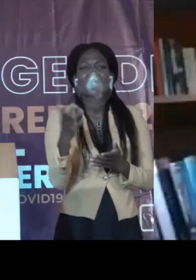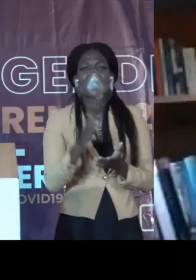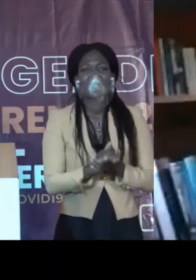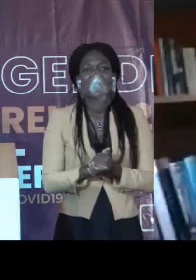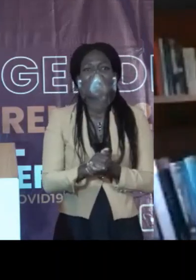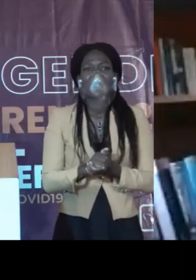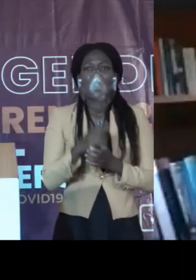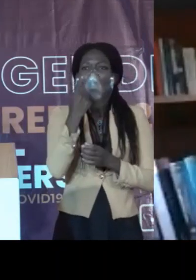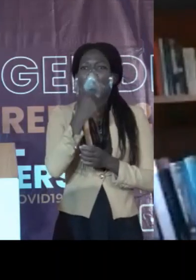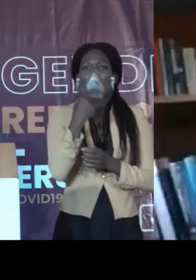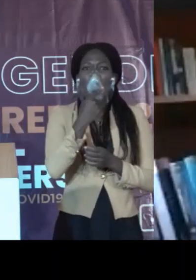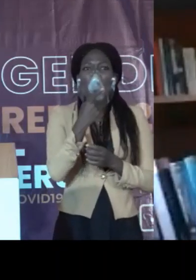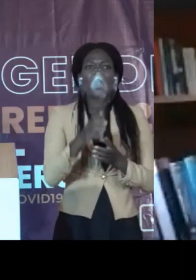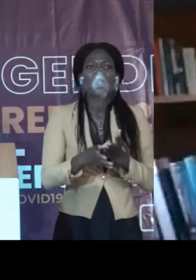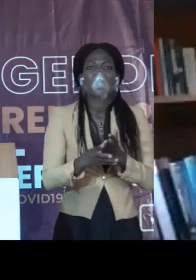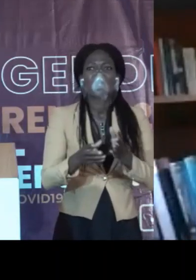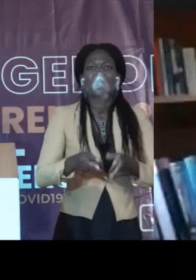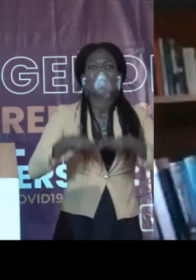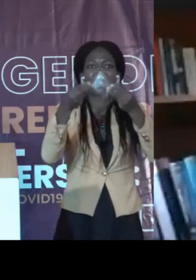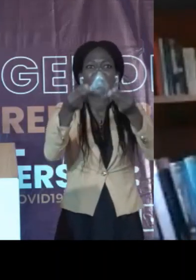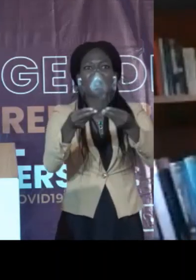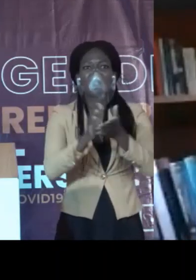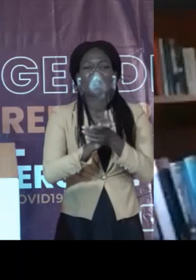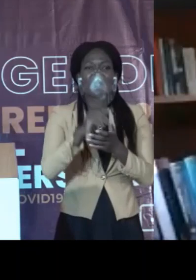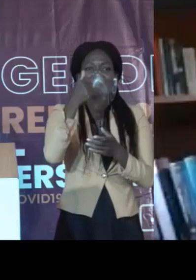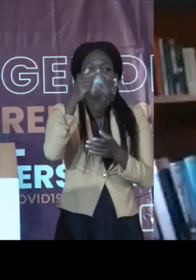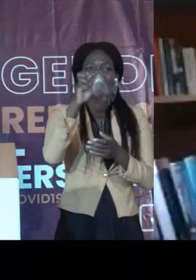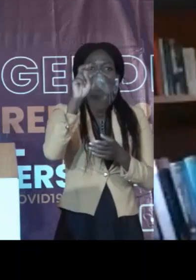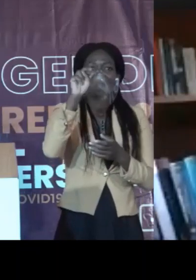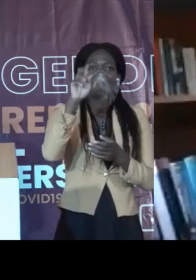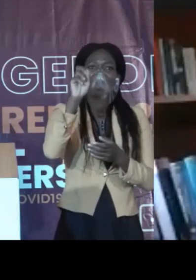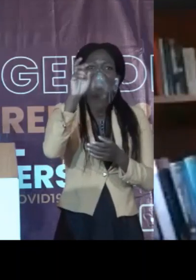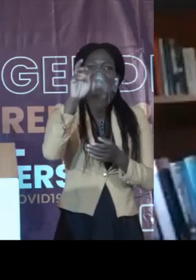tenders for health commodities.